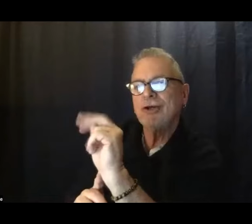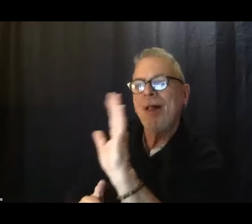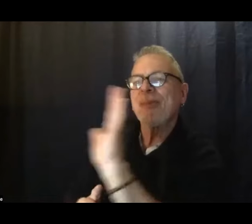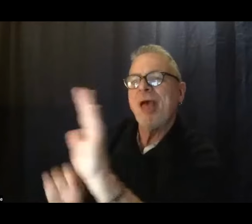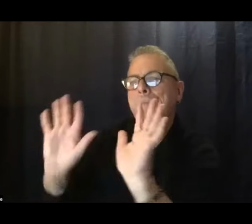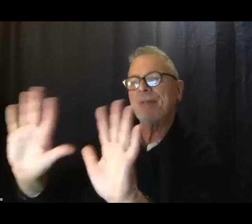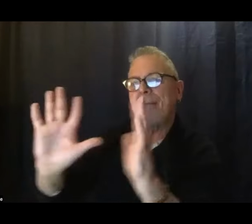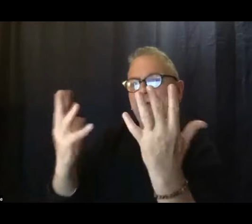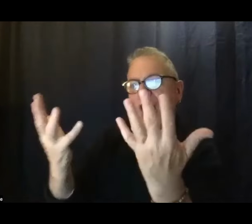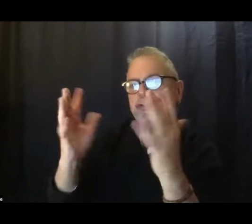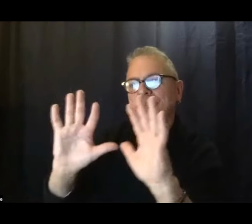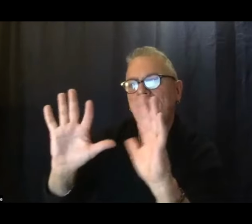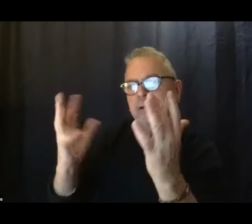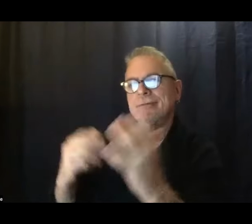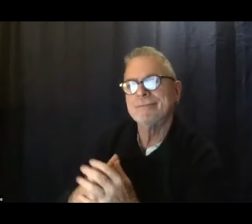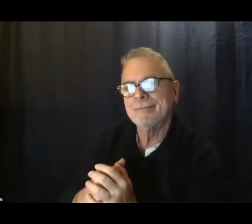in your language.